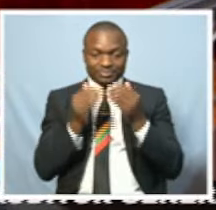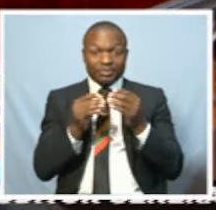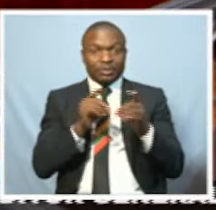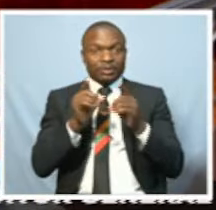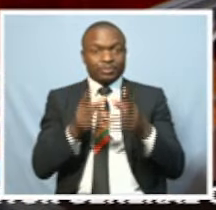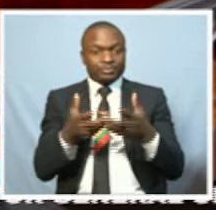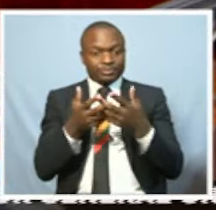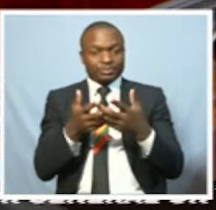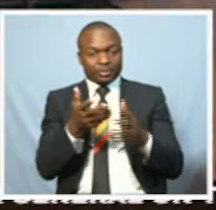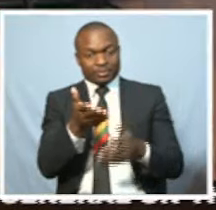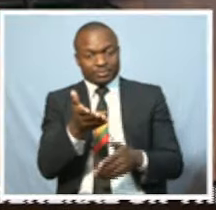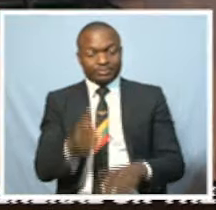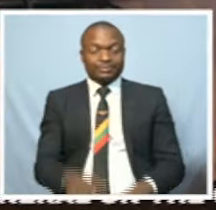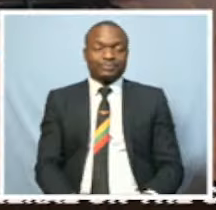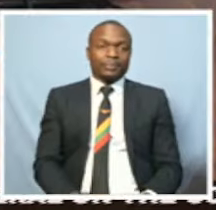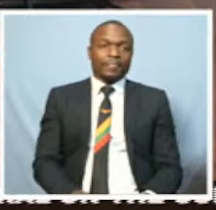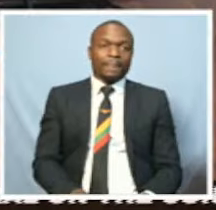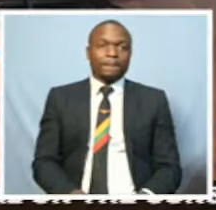Director Engineering.